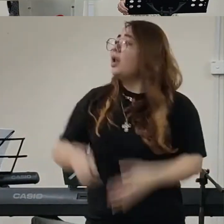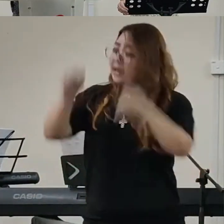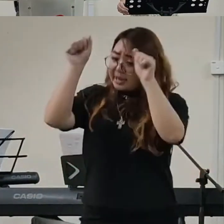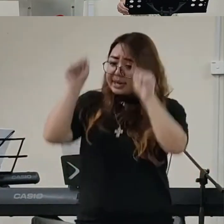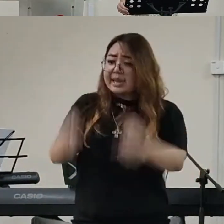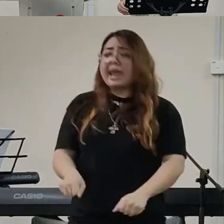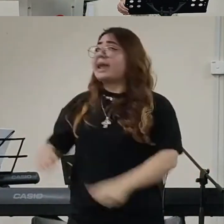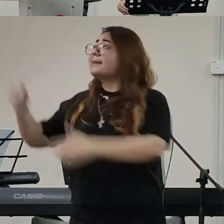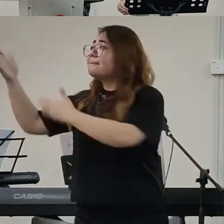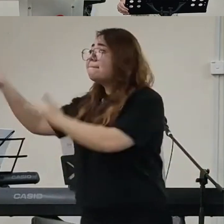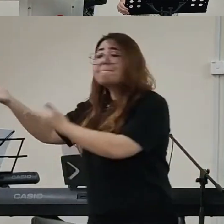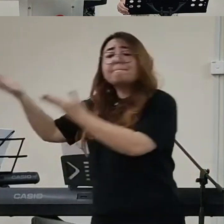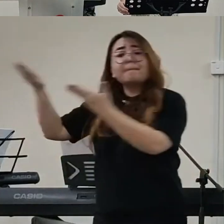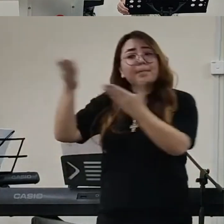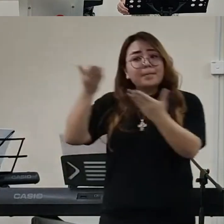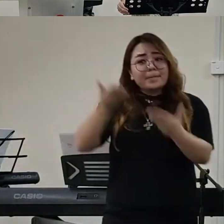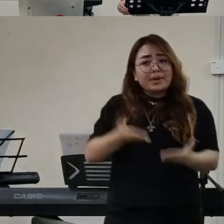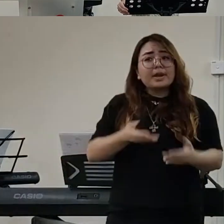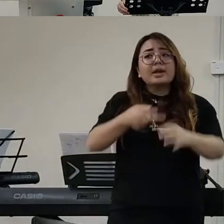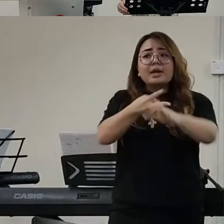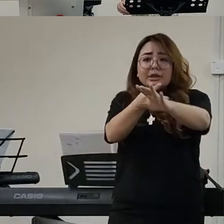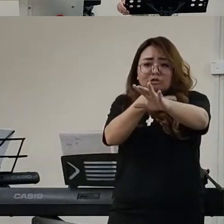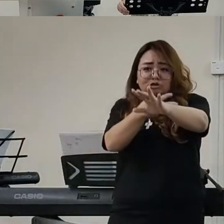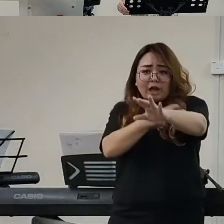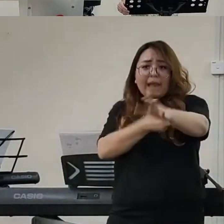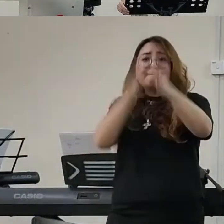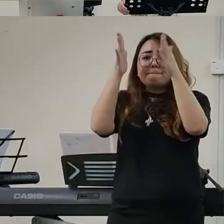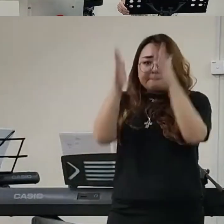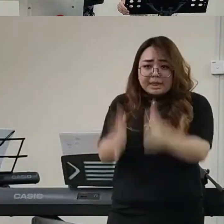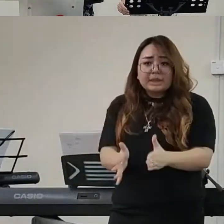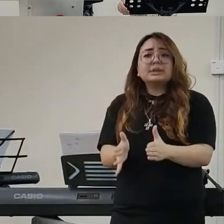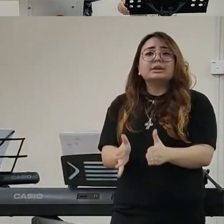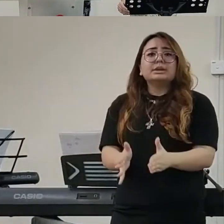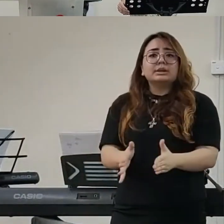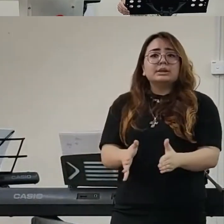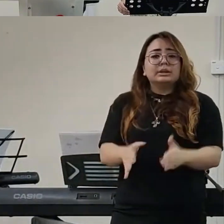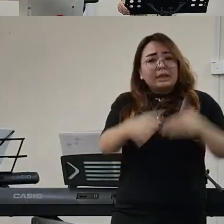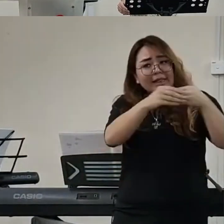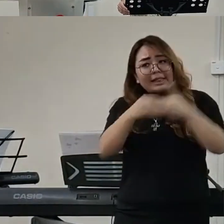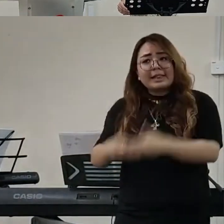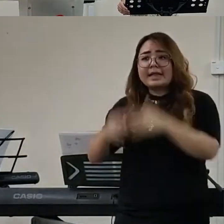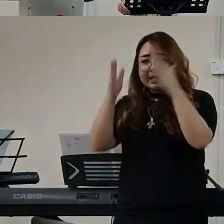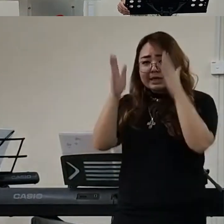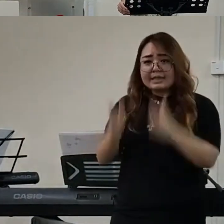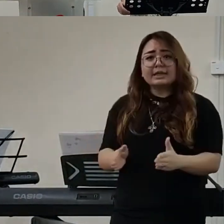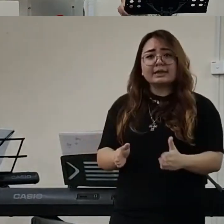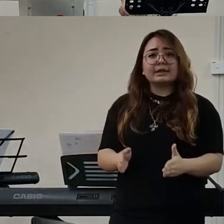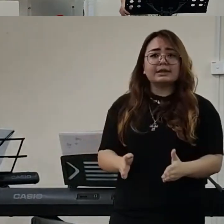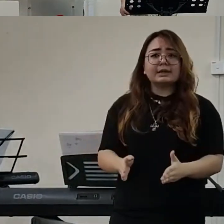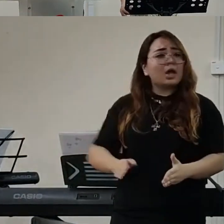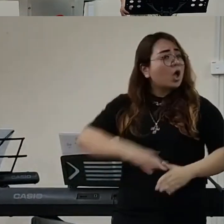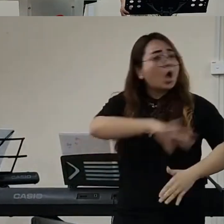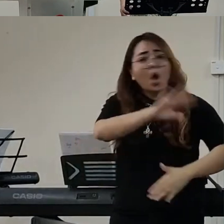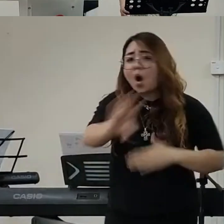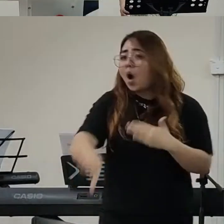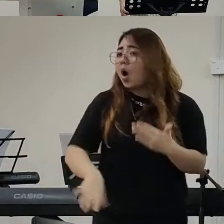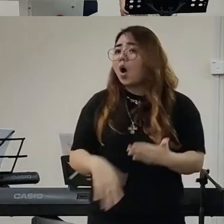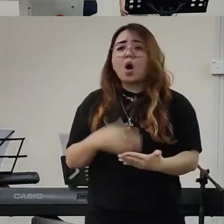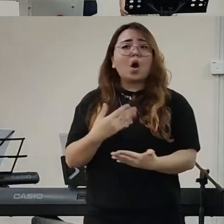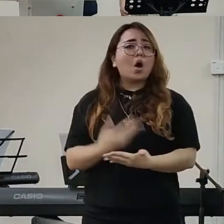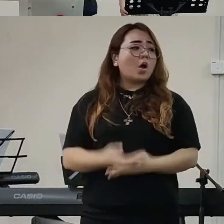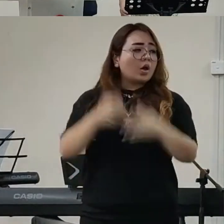Don't, not enough. You need to shepherd. You need to shepherd. I'm already the backup vocals, says